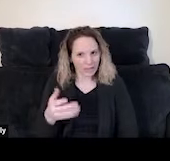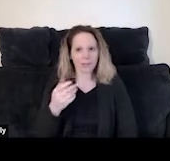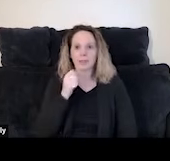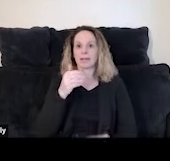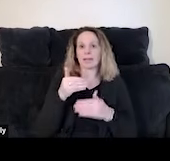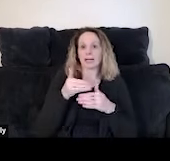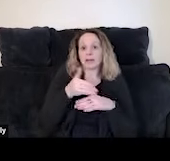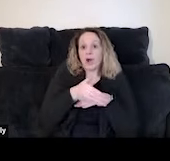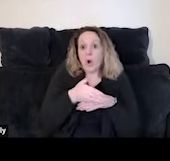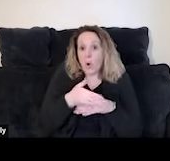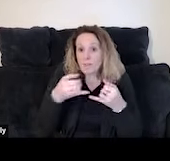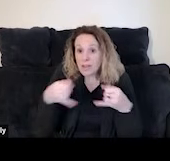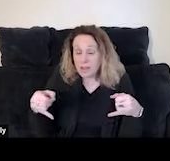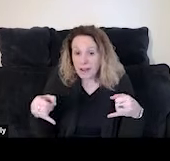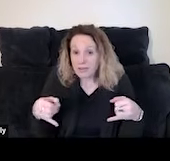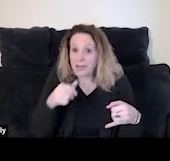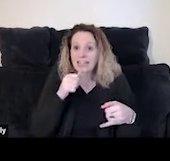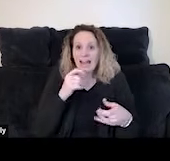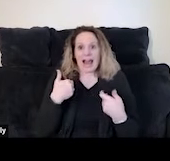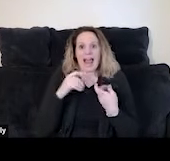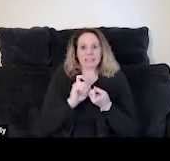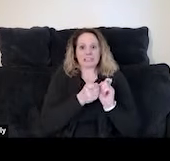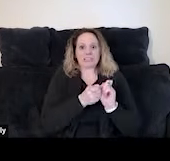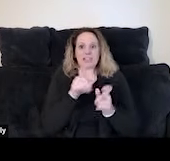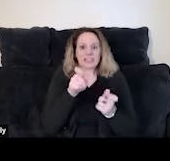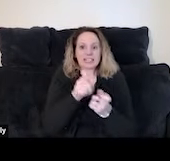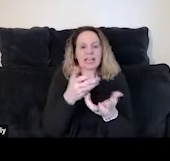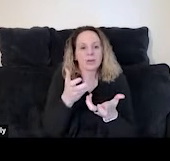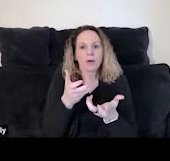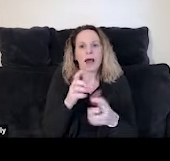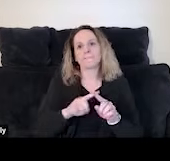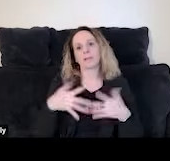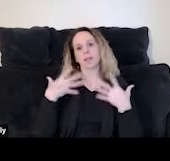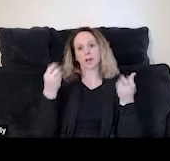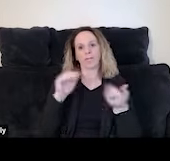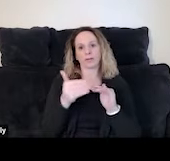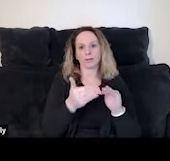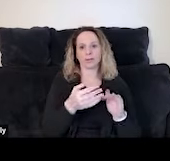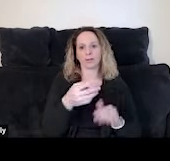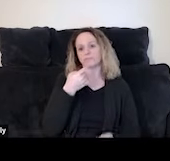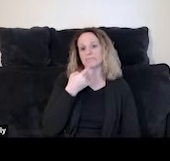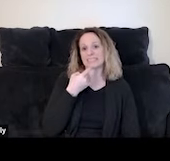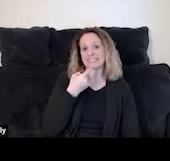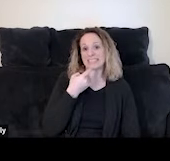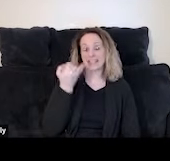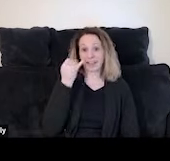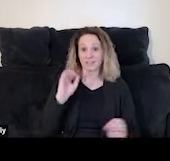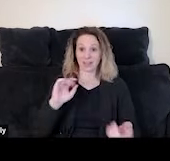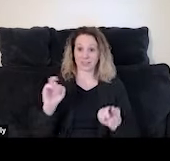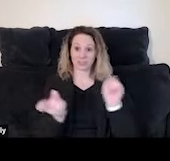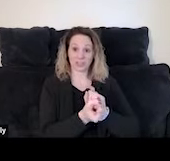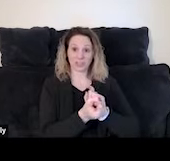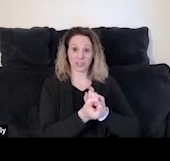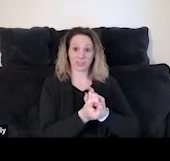You might not be spanning the change that you want. In the recovery community, we use the saying a lot, if nothing changes,